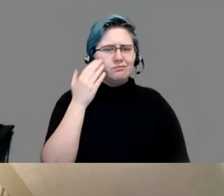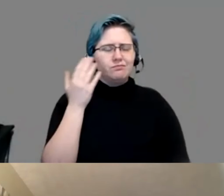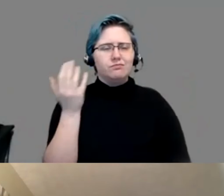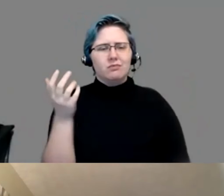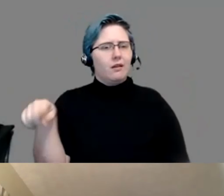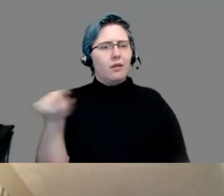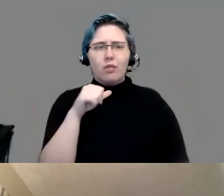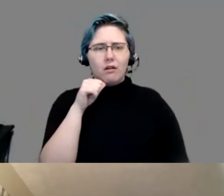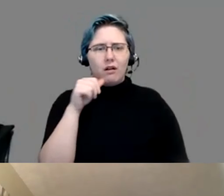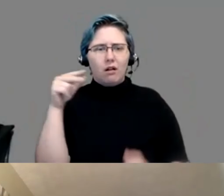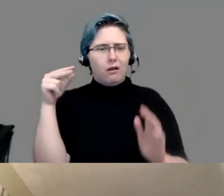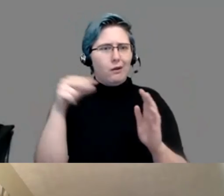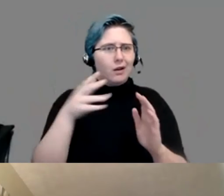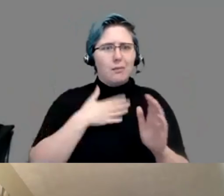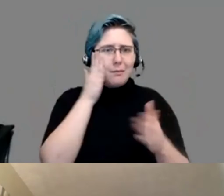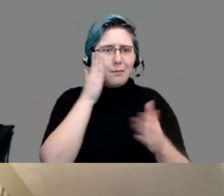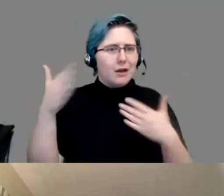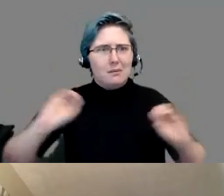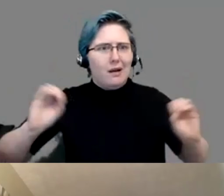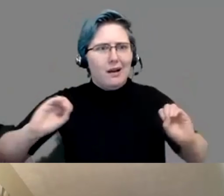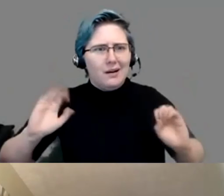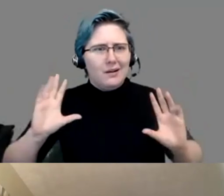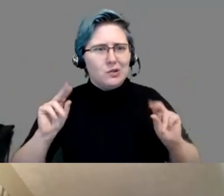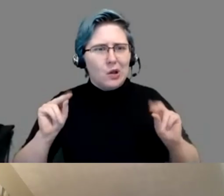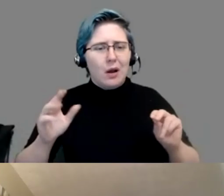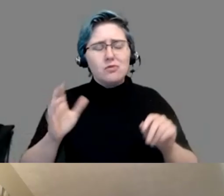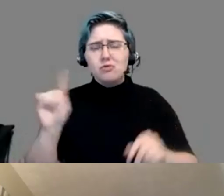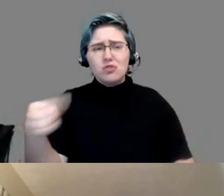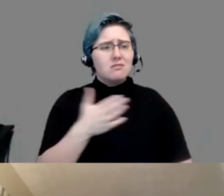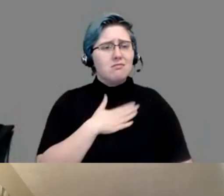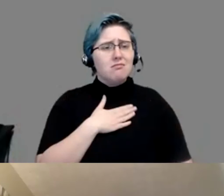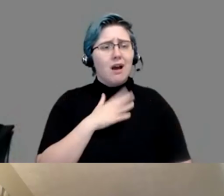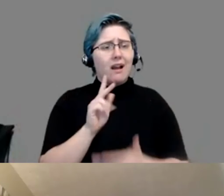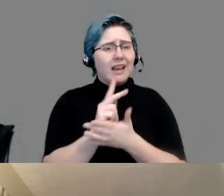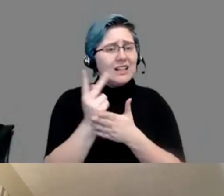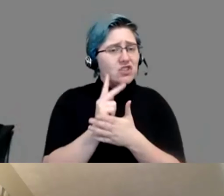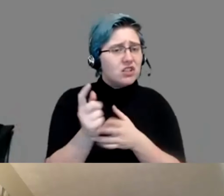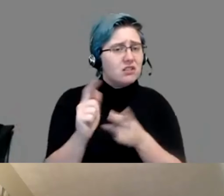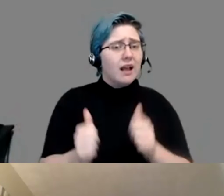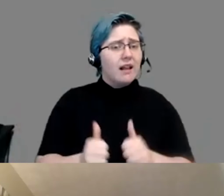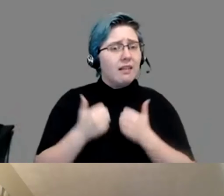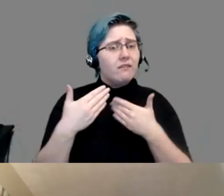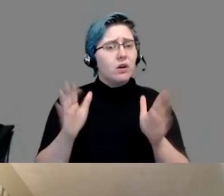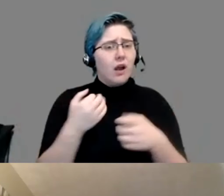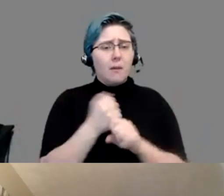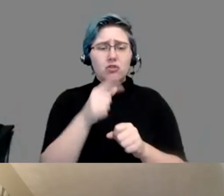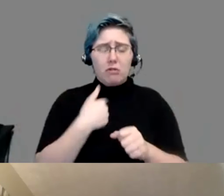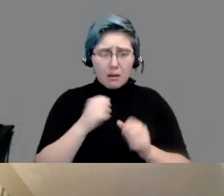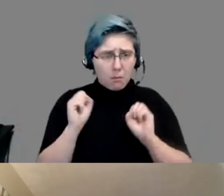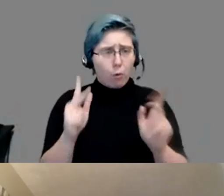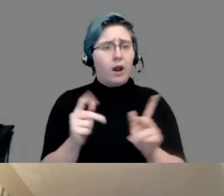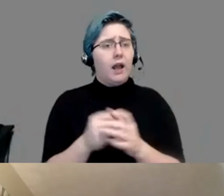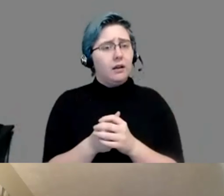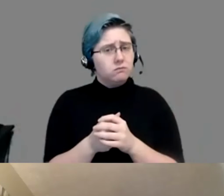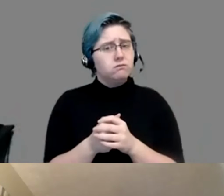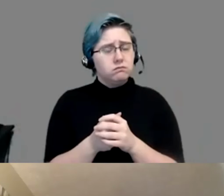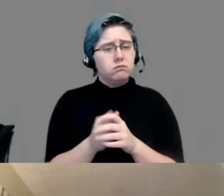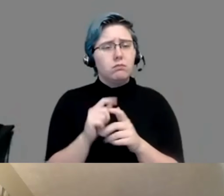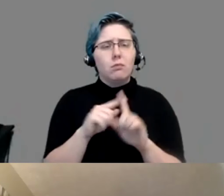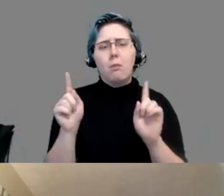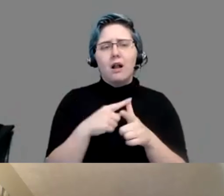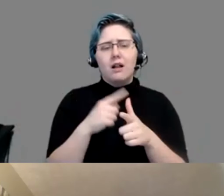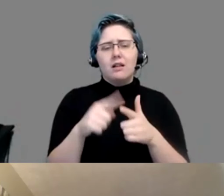not looking in my bedroom or anything. They're just looking in my kitchen and my living room to make sure I'm okay. But then